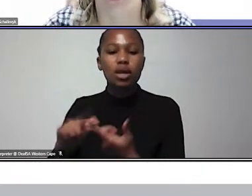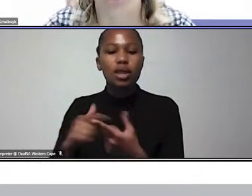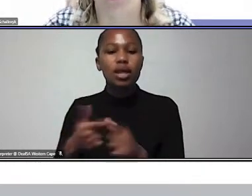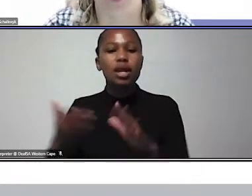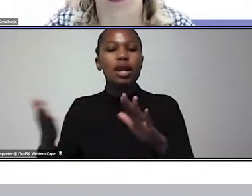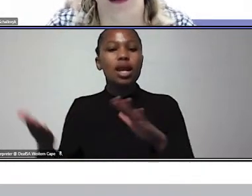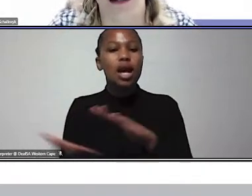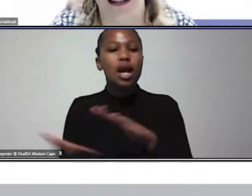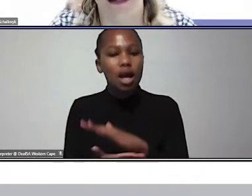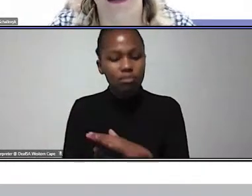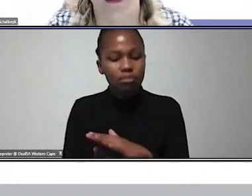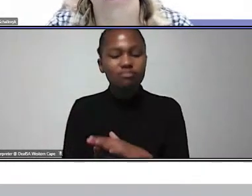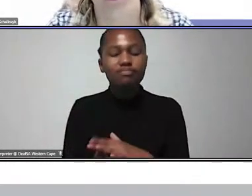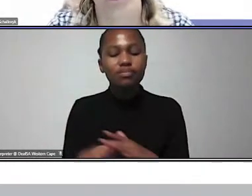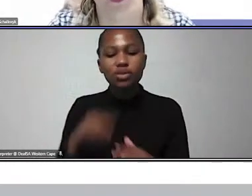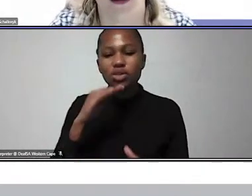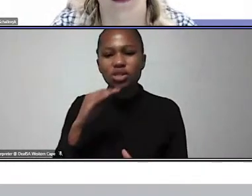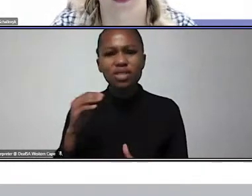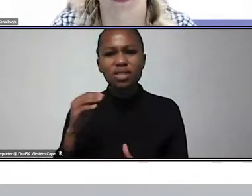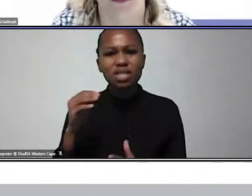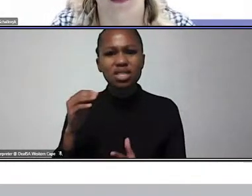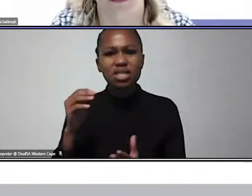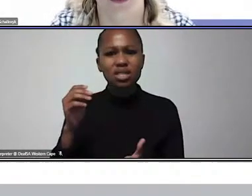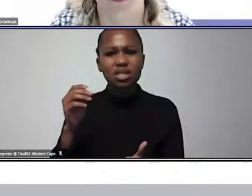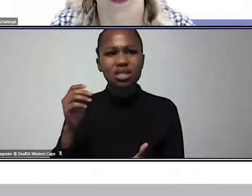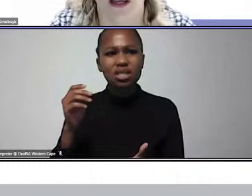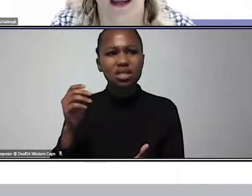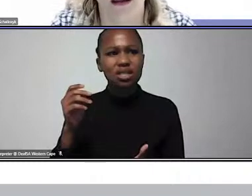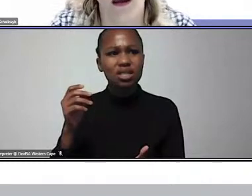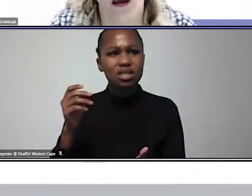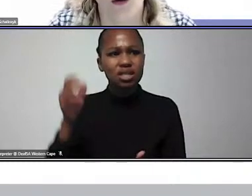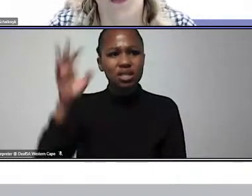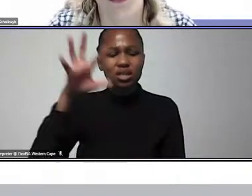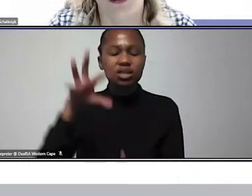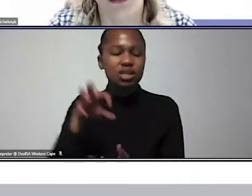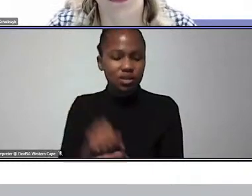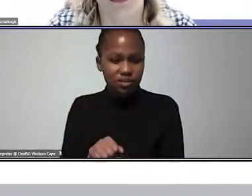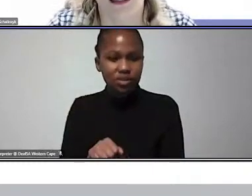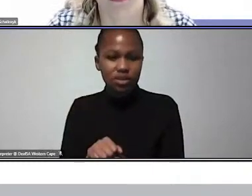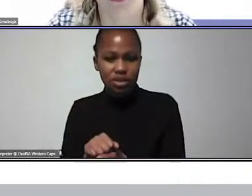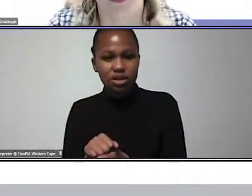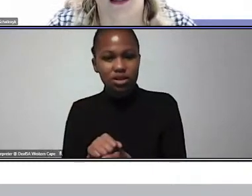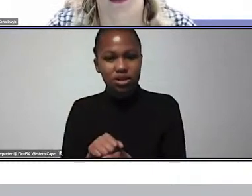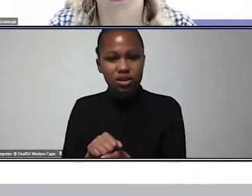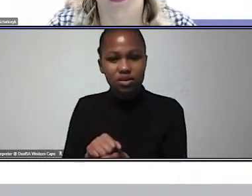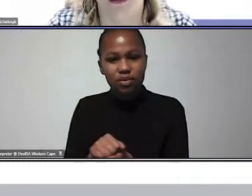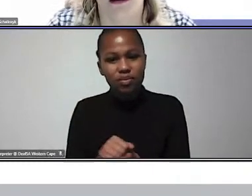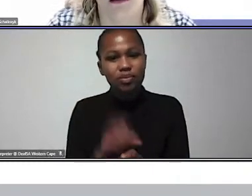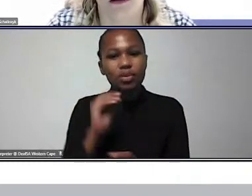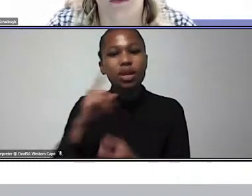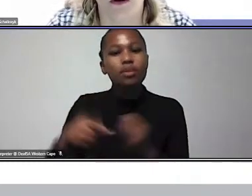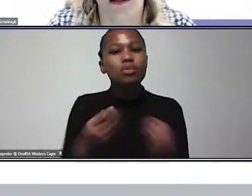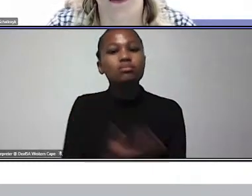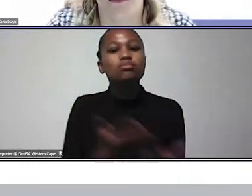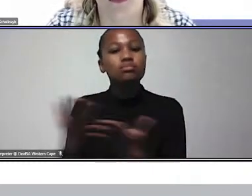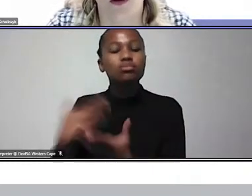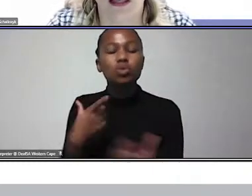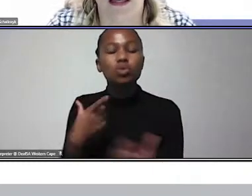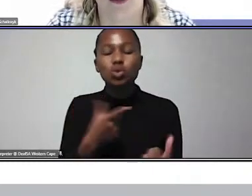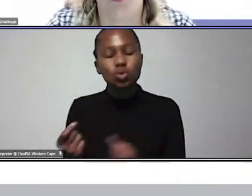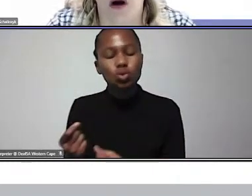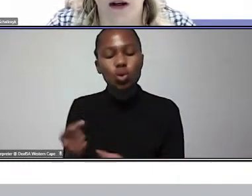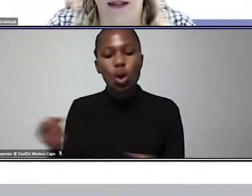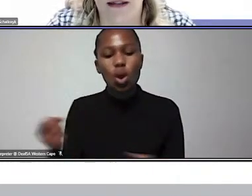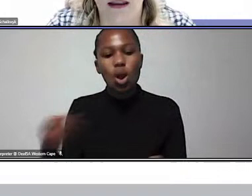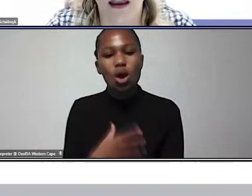still in draft, we're finalizing it in terms of alignment with G4J. With regards to the export strategy, we did a lot of work in terms of